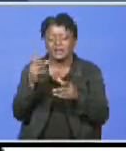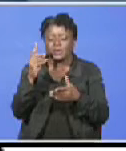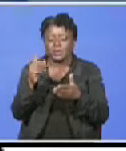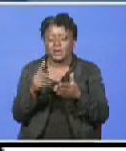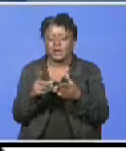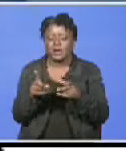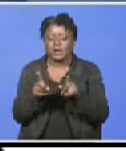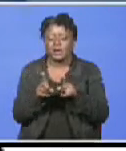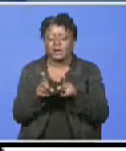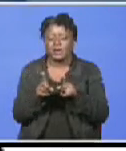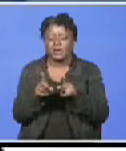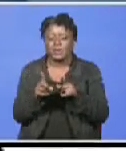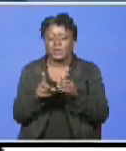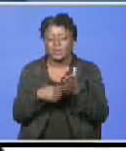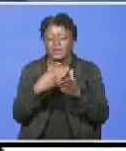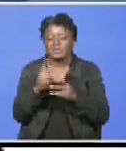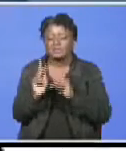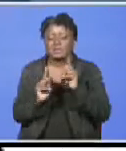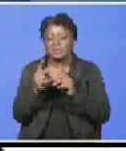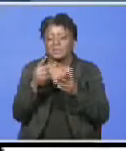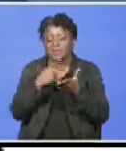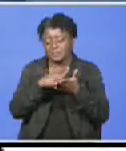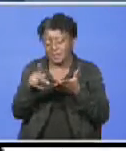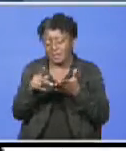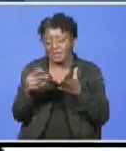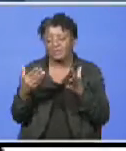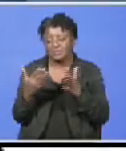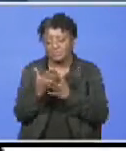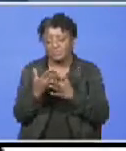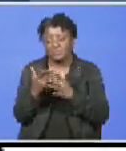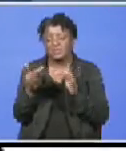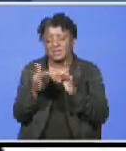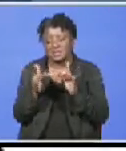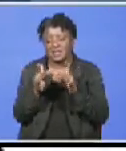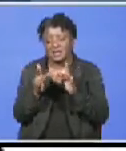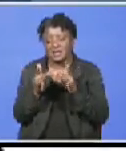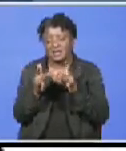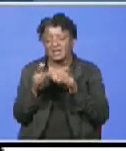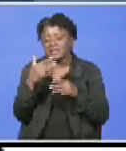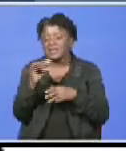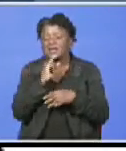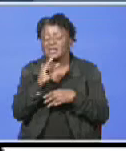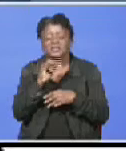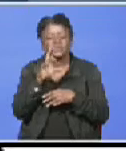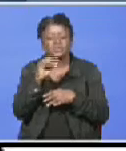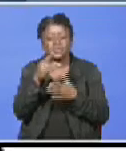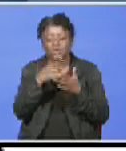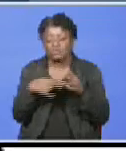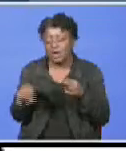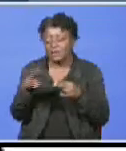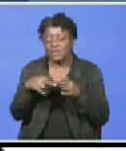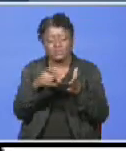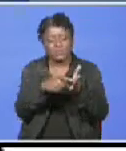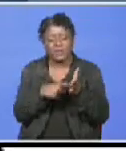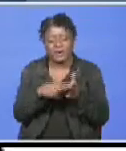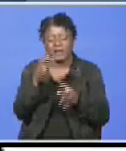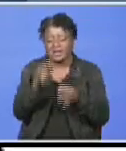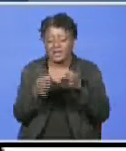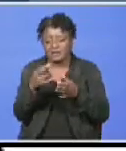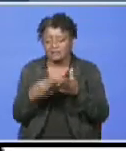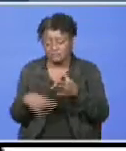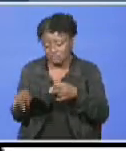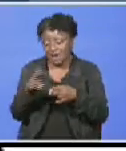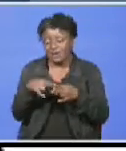paying by an electronic means, then there's absolutely no rounding required. If a rounding is